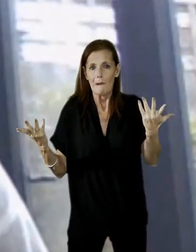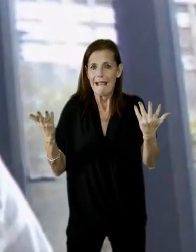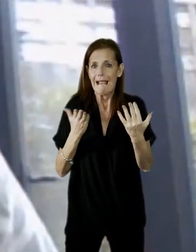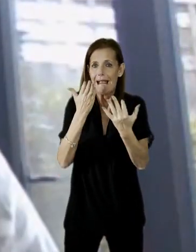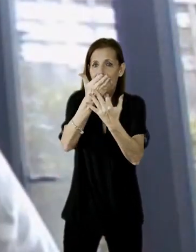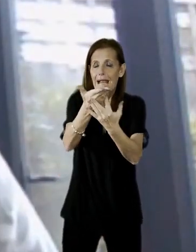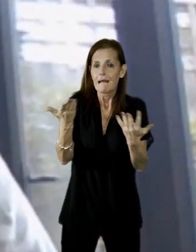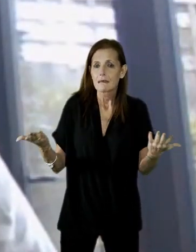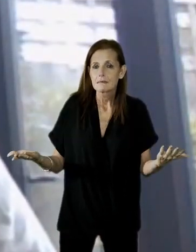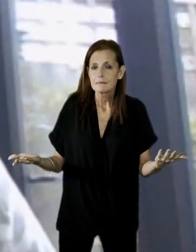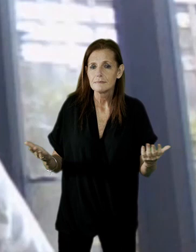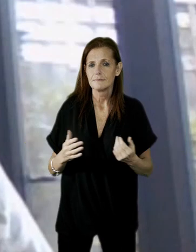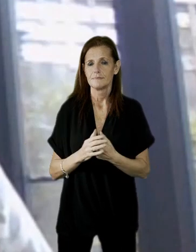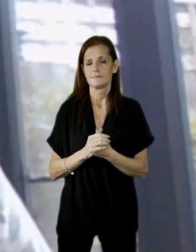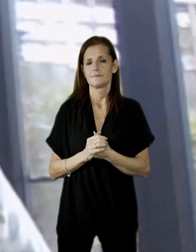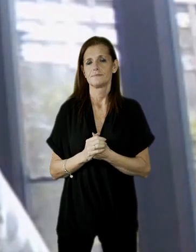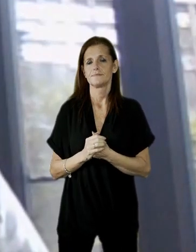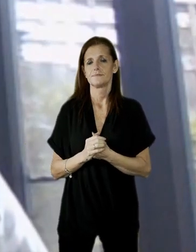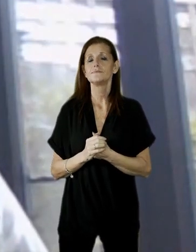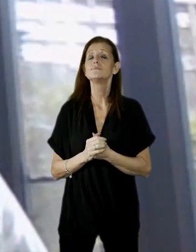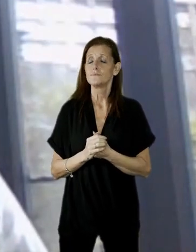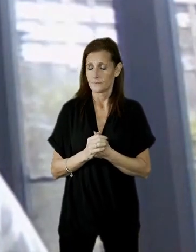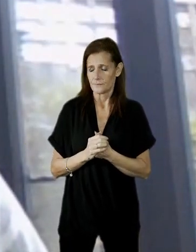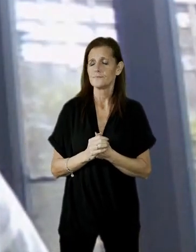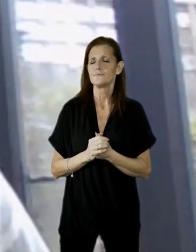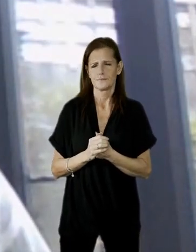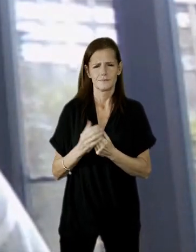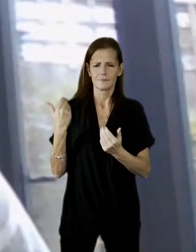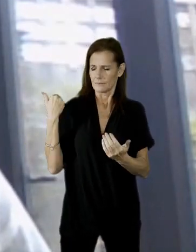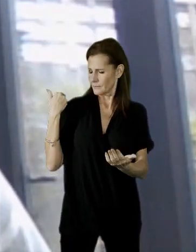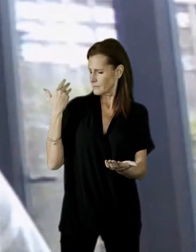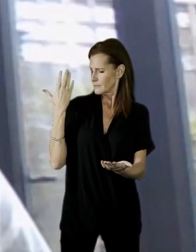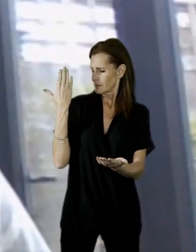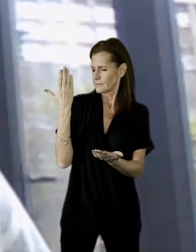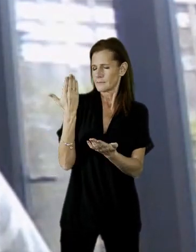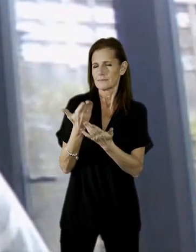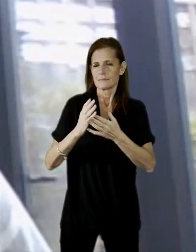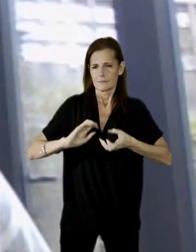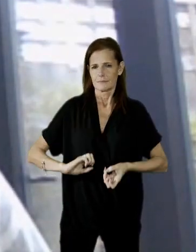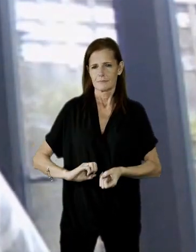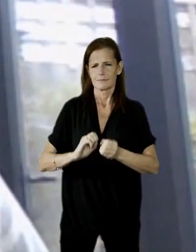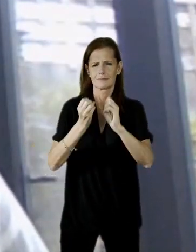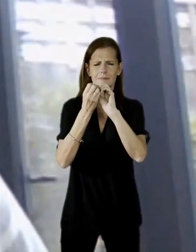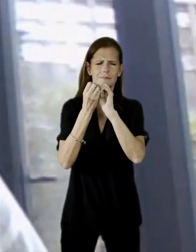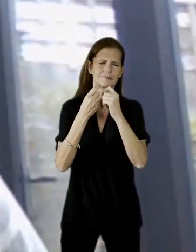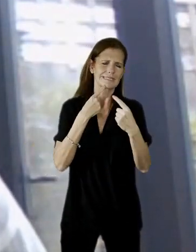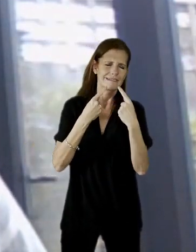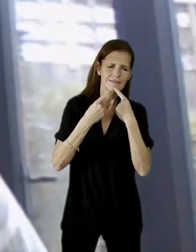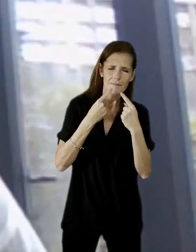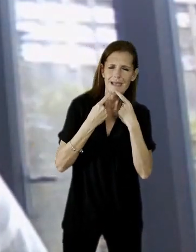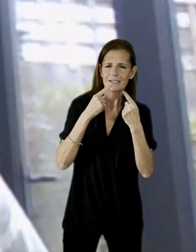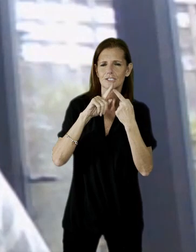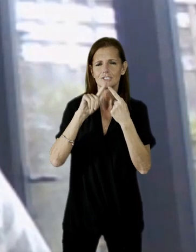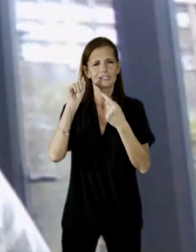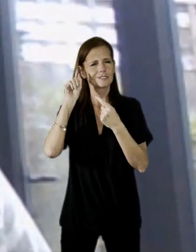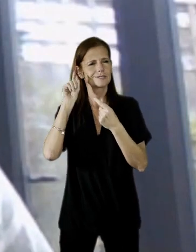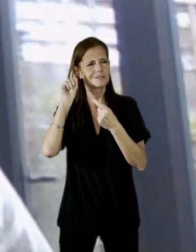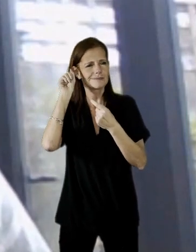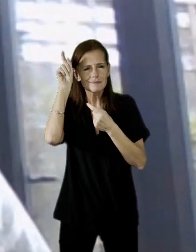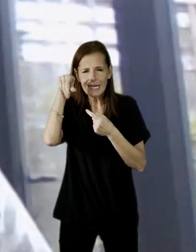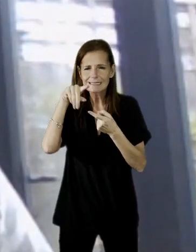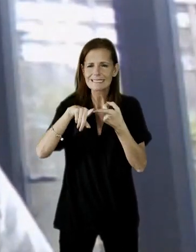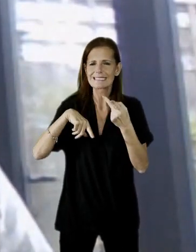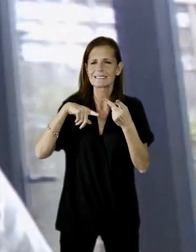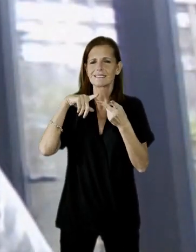over many years, we've built up a wealth of guidance, tips and case studies on the Visit England Business Advice Hub. So we